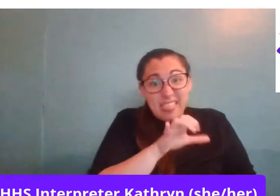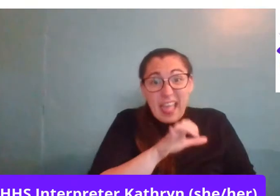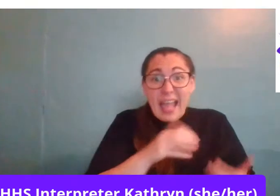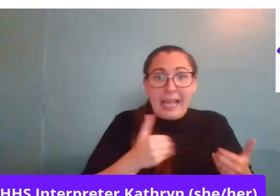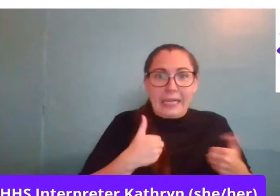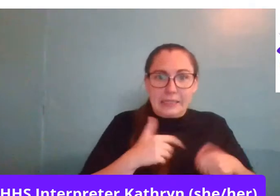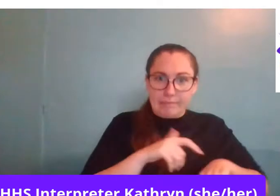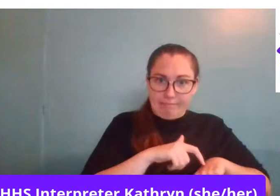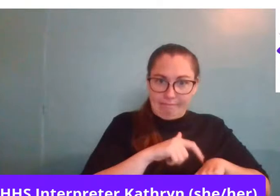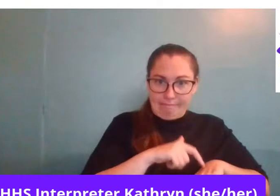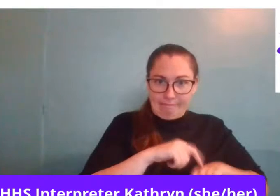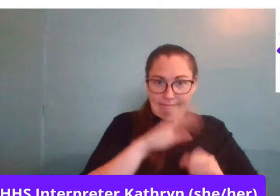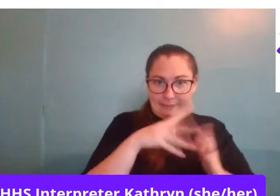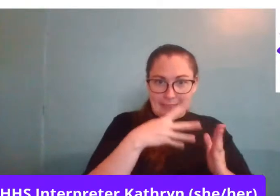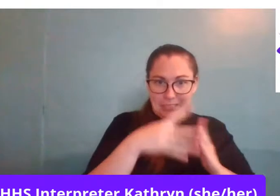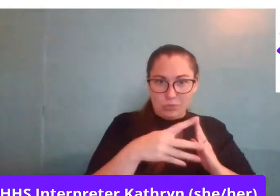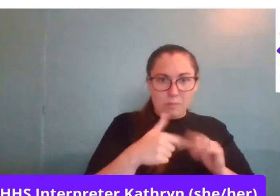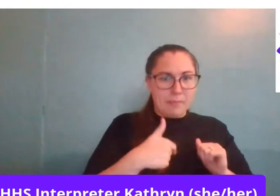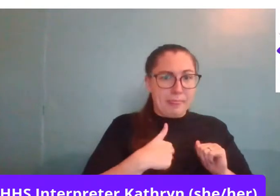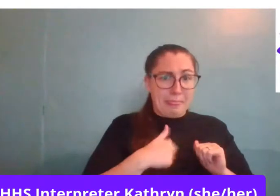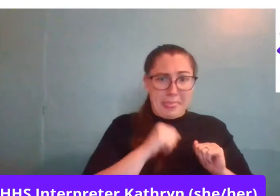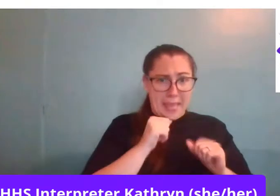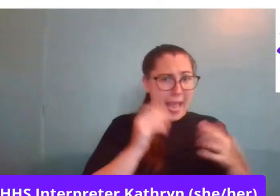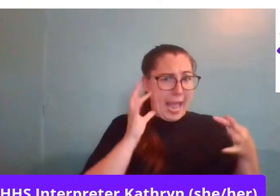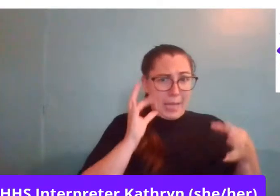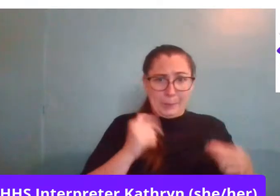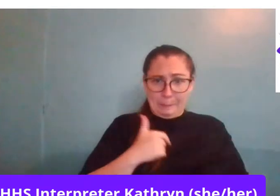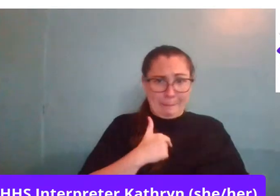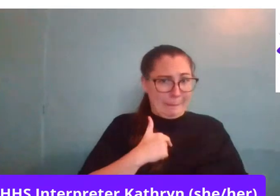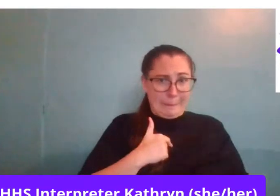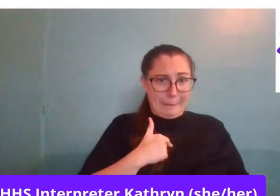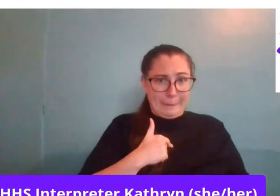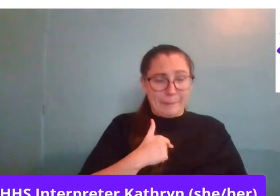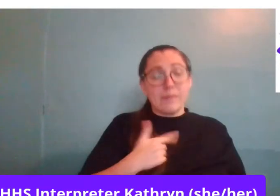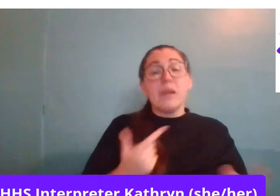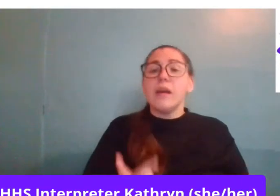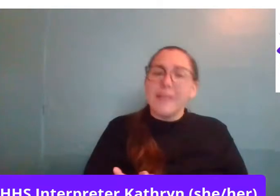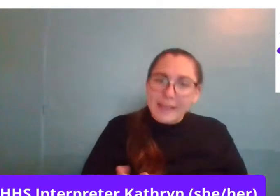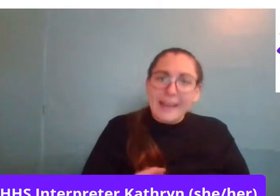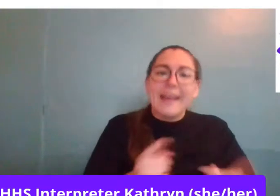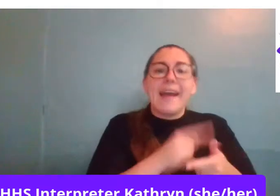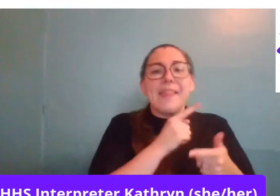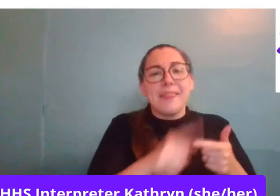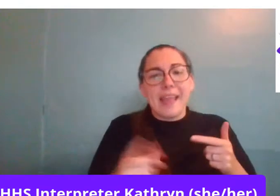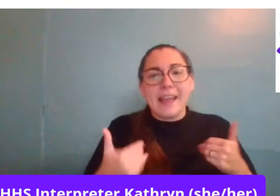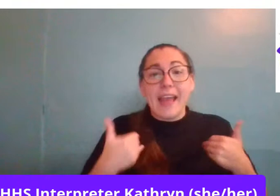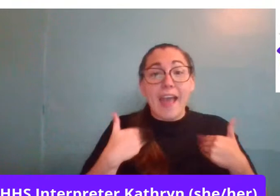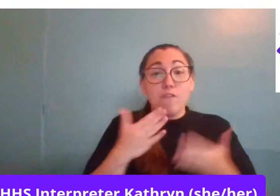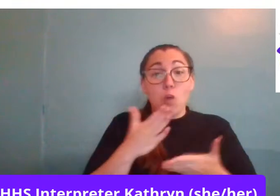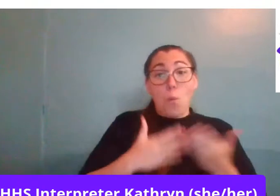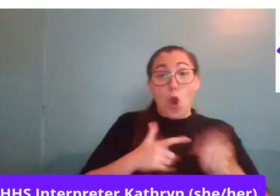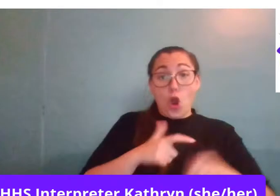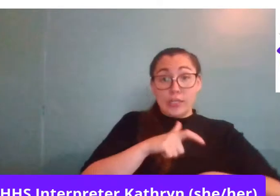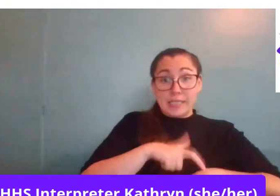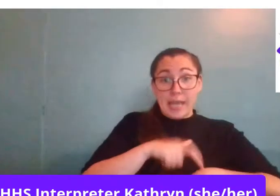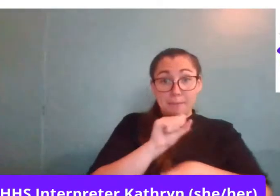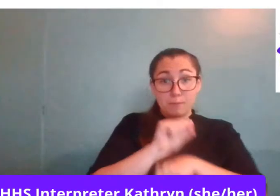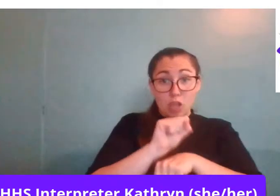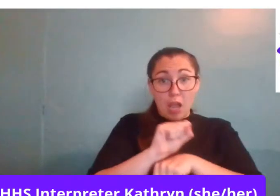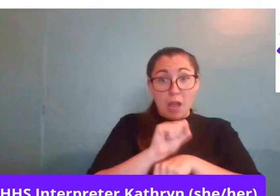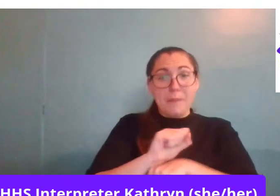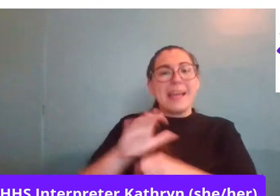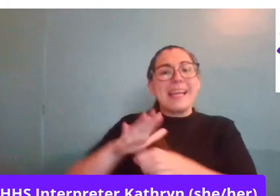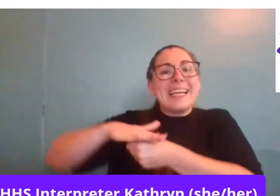time schedule that I don't dictate. And then I have a part-time job as a county